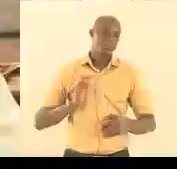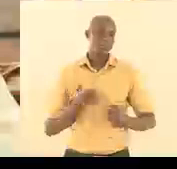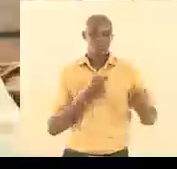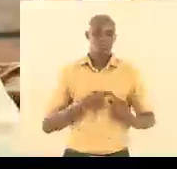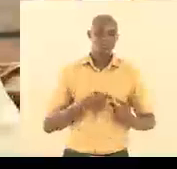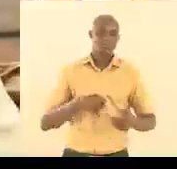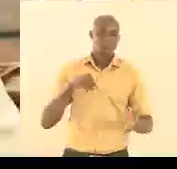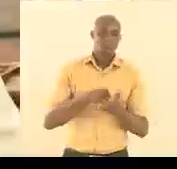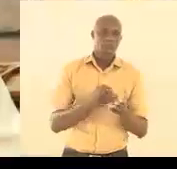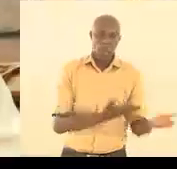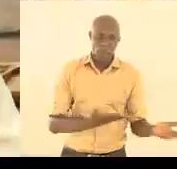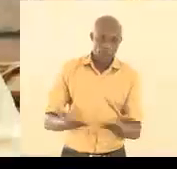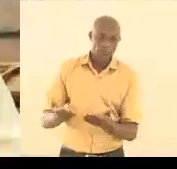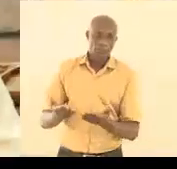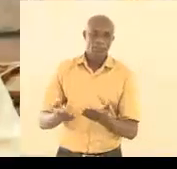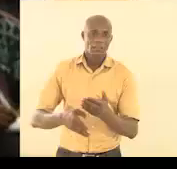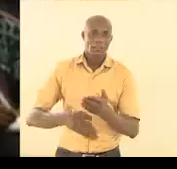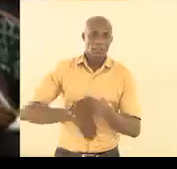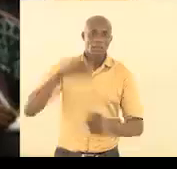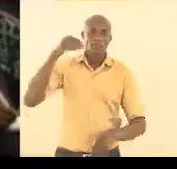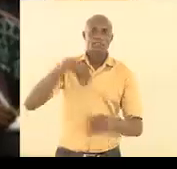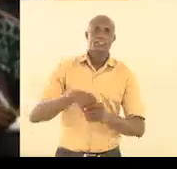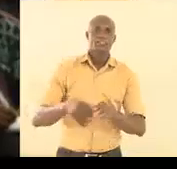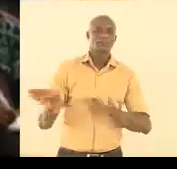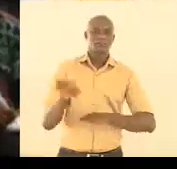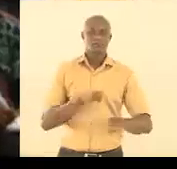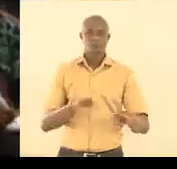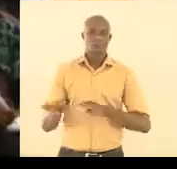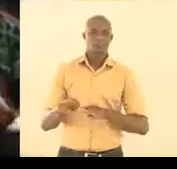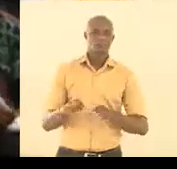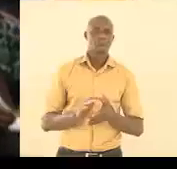it will usher out in behavior.